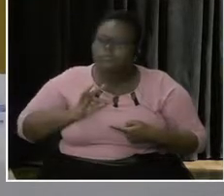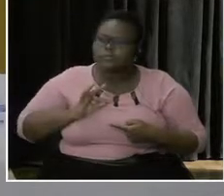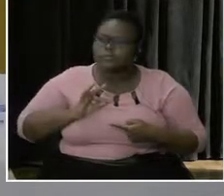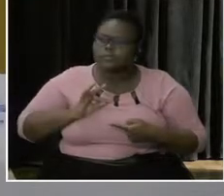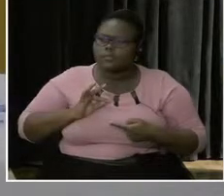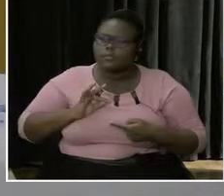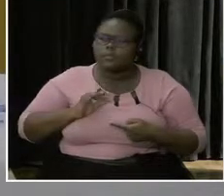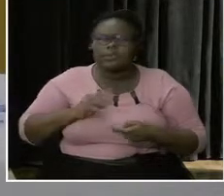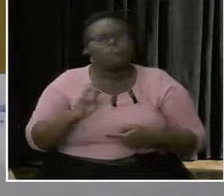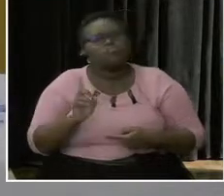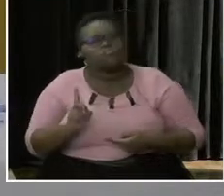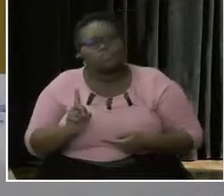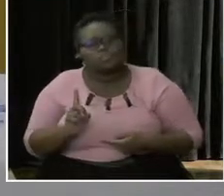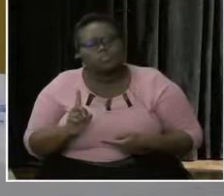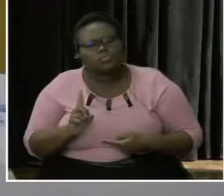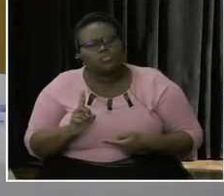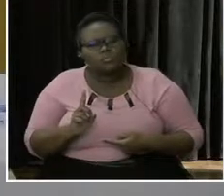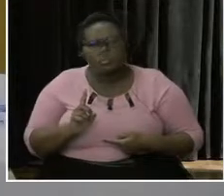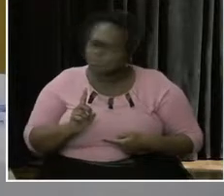What's the point of order?